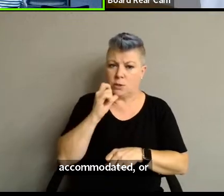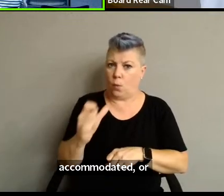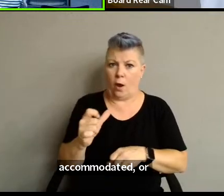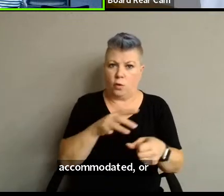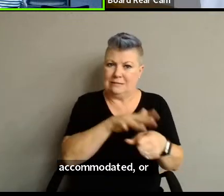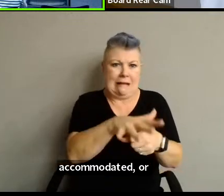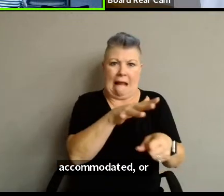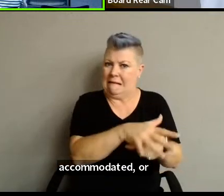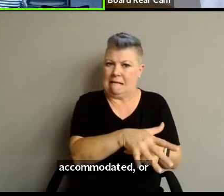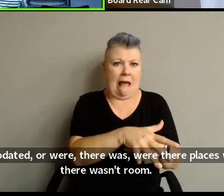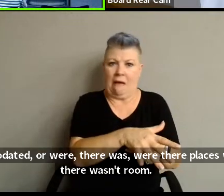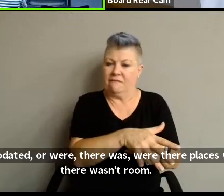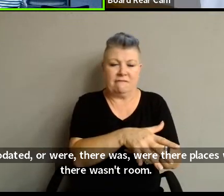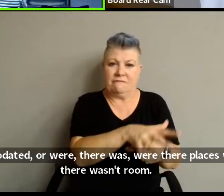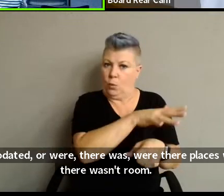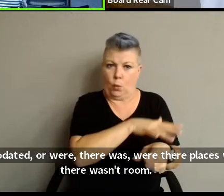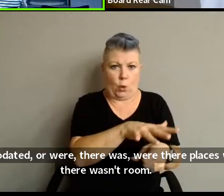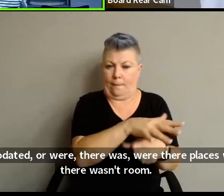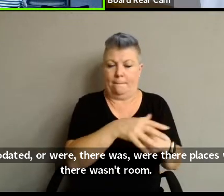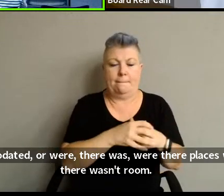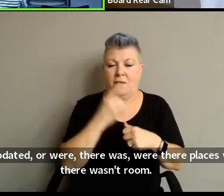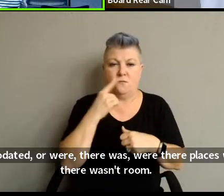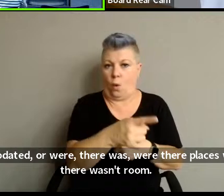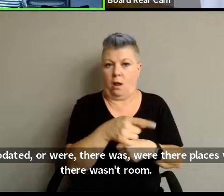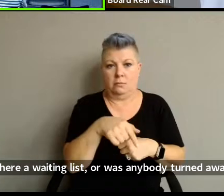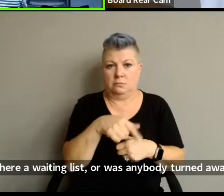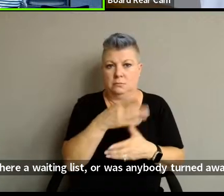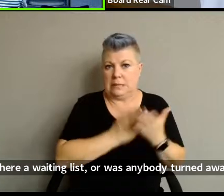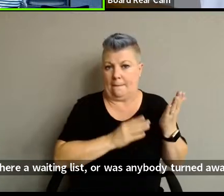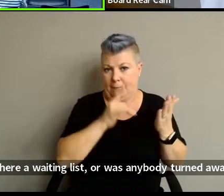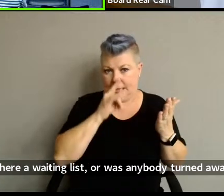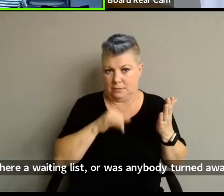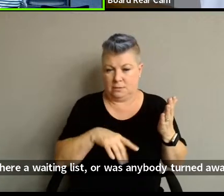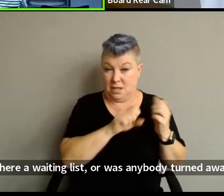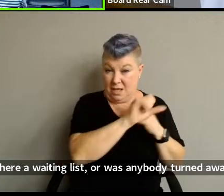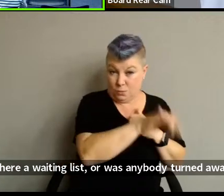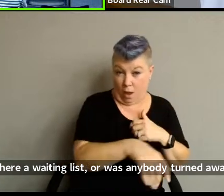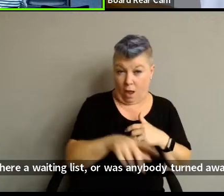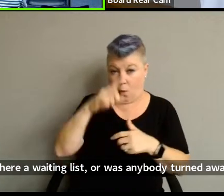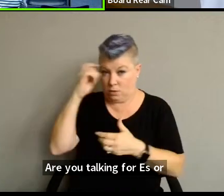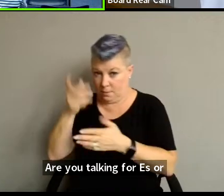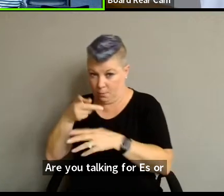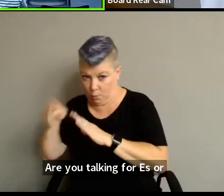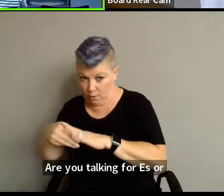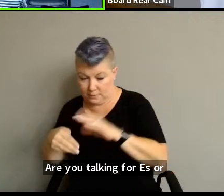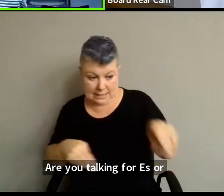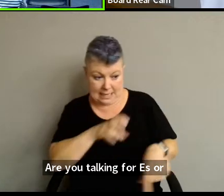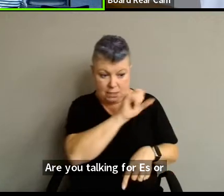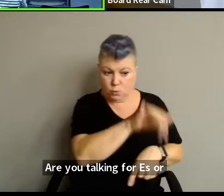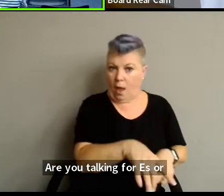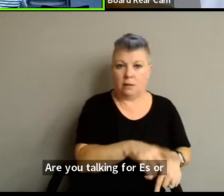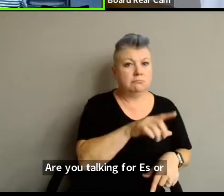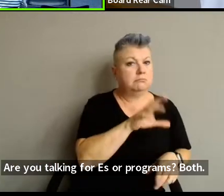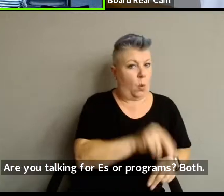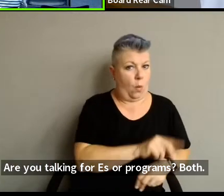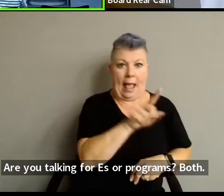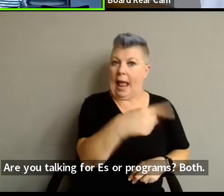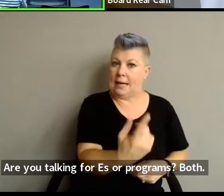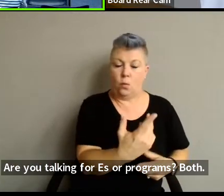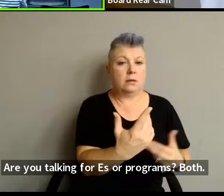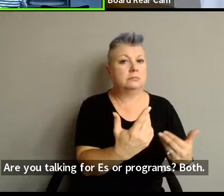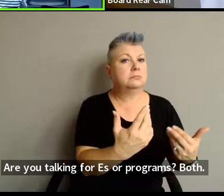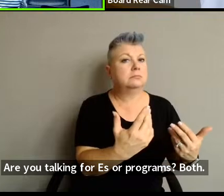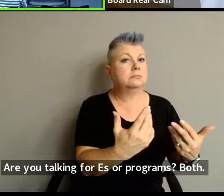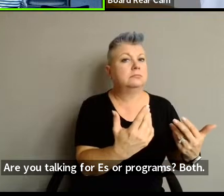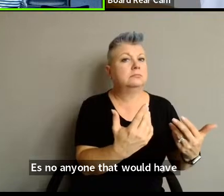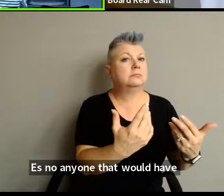waiting list, or was anybody turned away? Are you talking for ESY or summer programs? Both. ESY, no. Anyone that would have access